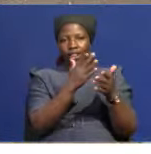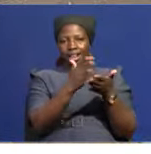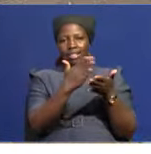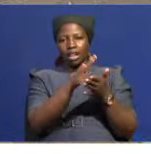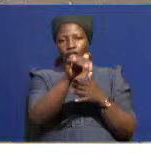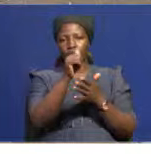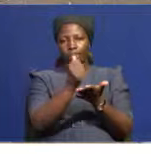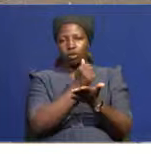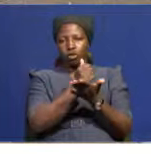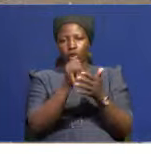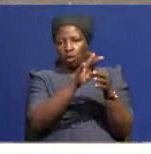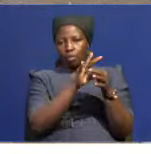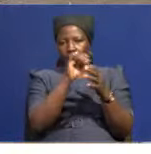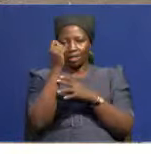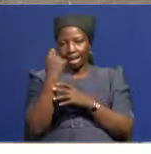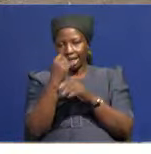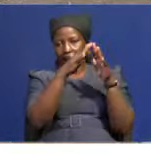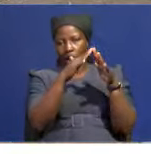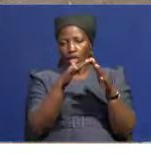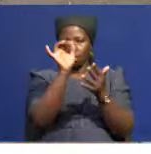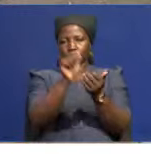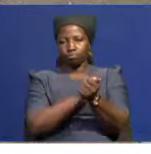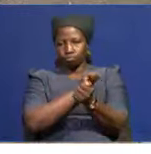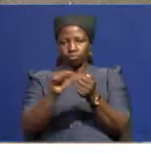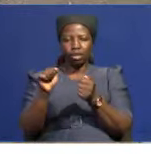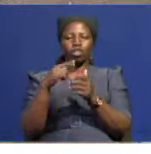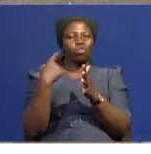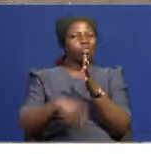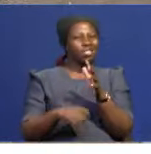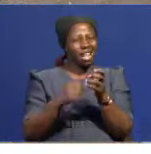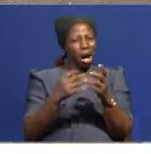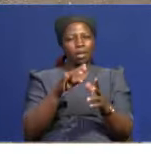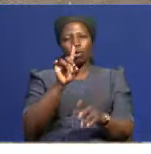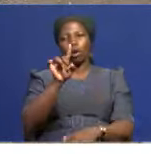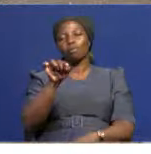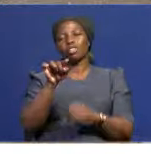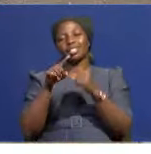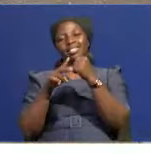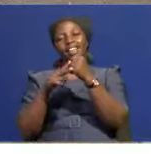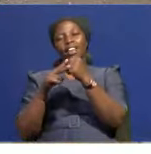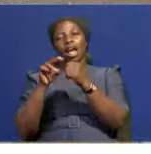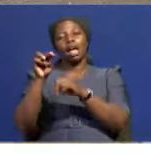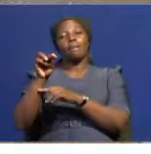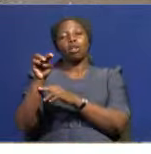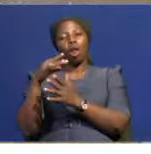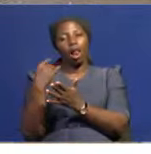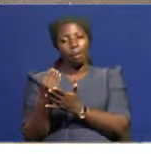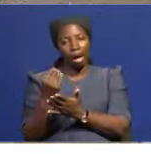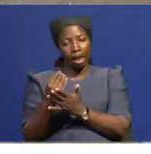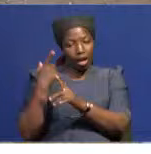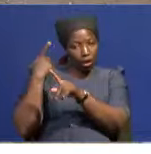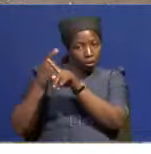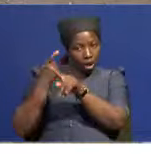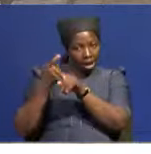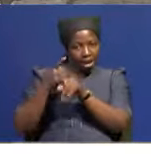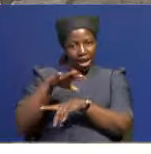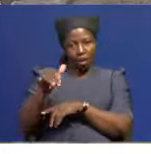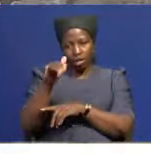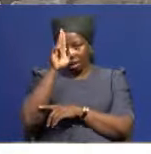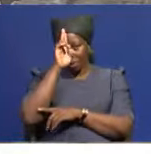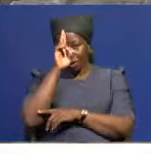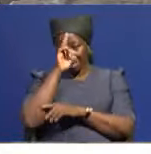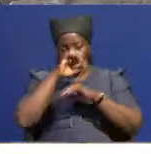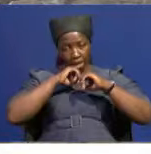Kenya and demolished the structures estimated at a cost of 1.7 million shillings. Kwale County Police Commander